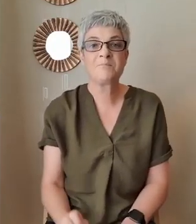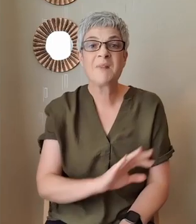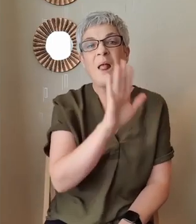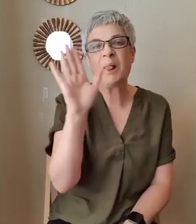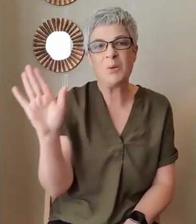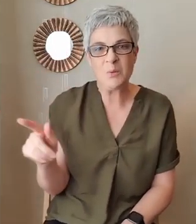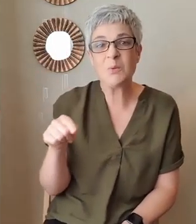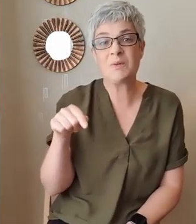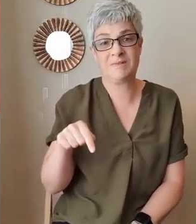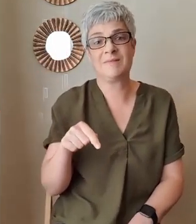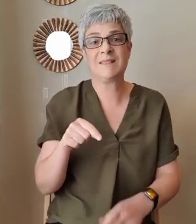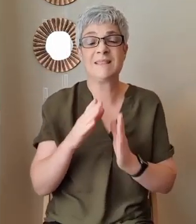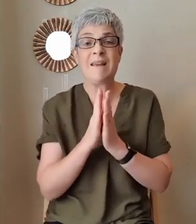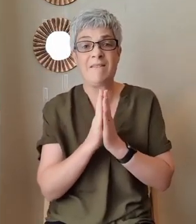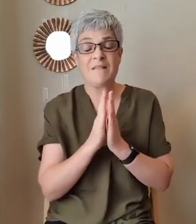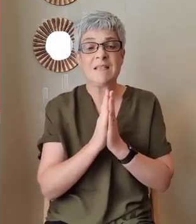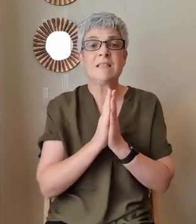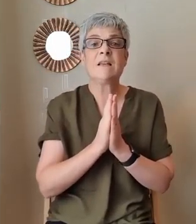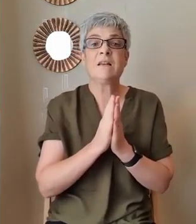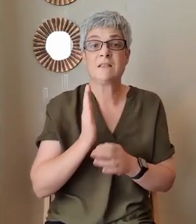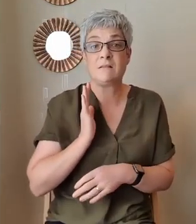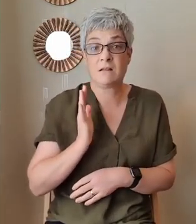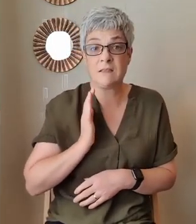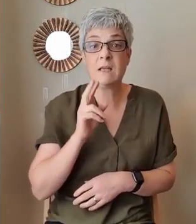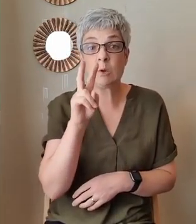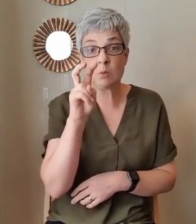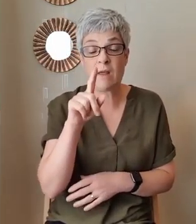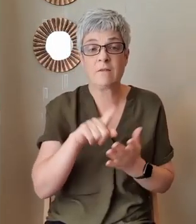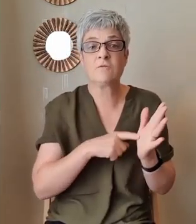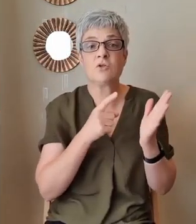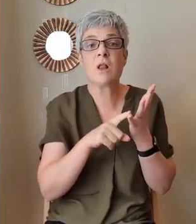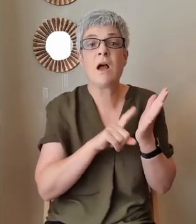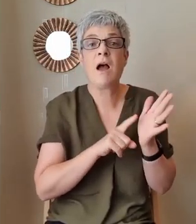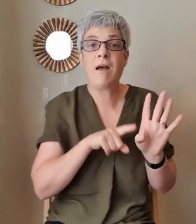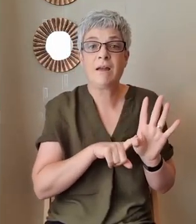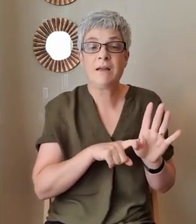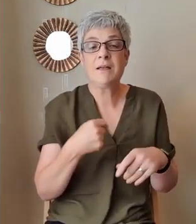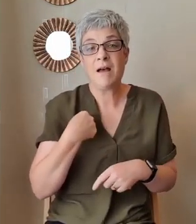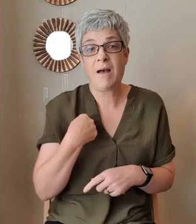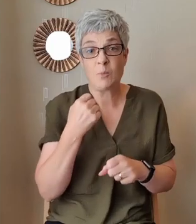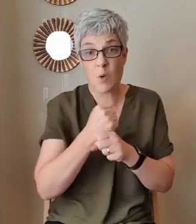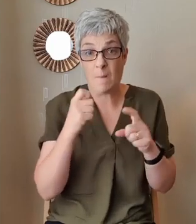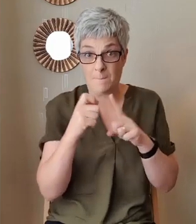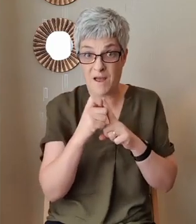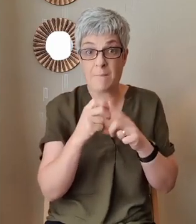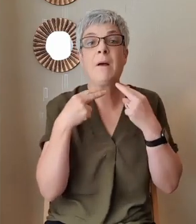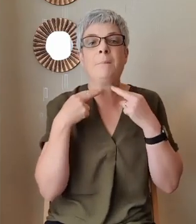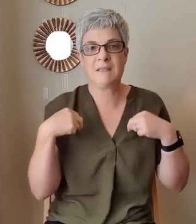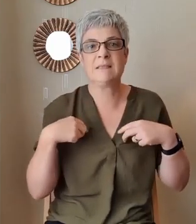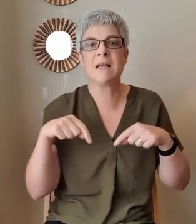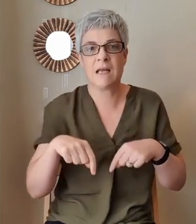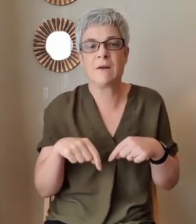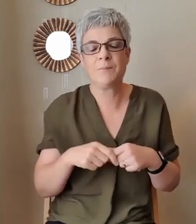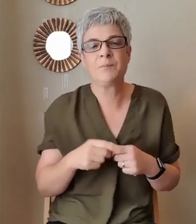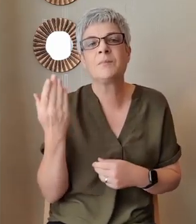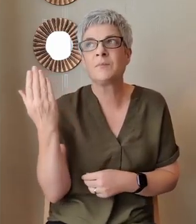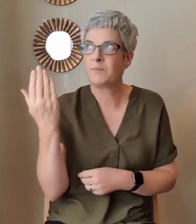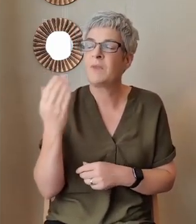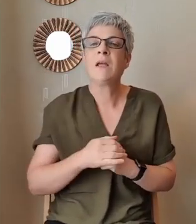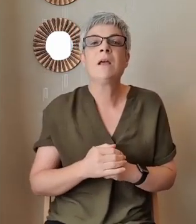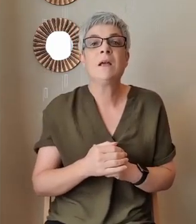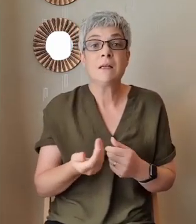Hello, this is the service for Claremont Parish Church, Sunday the 12th of July. I'm Gordon Palmer, a minister here at Claremont. Also taking